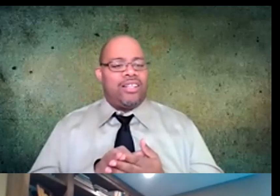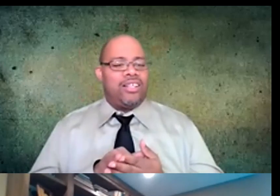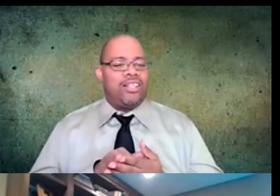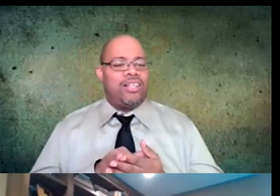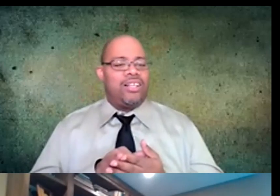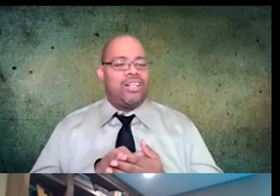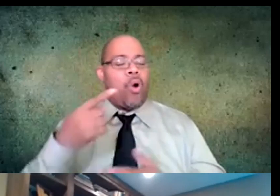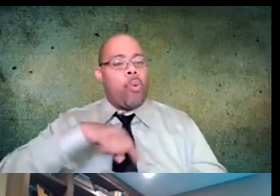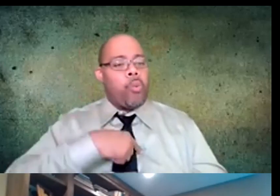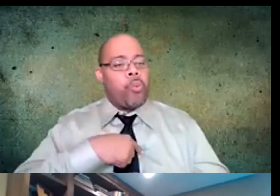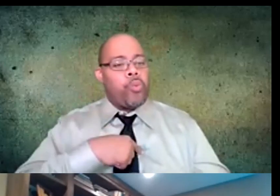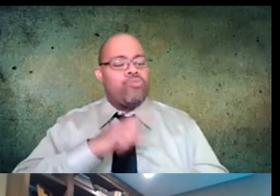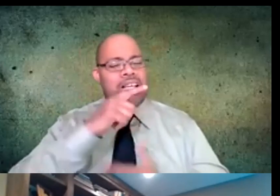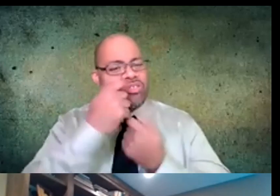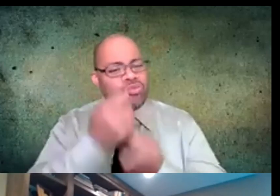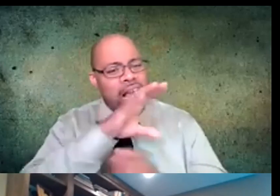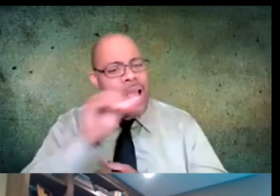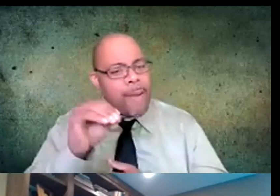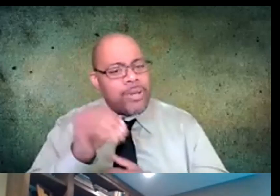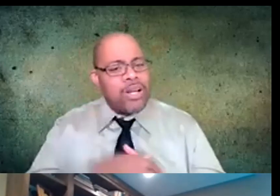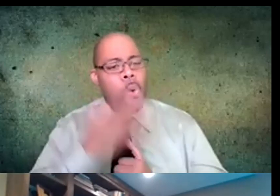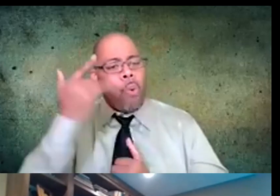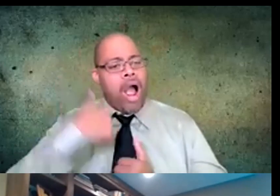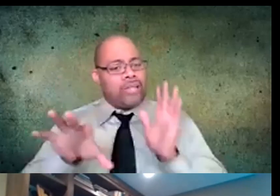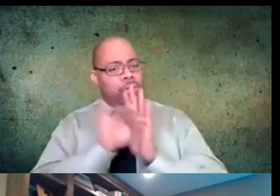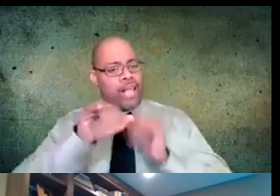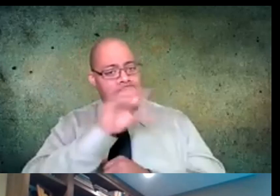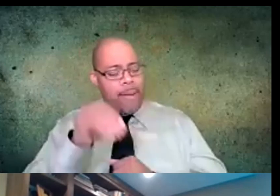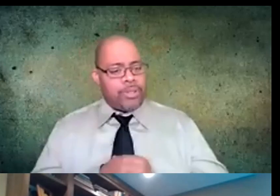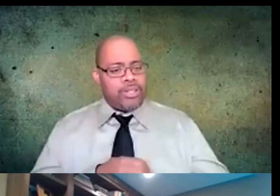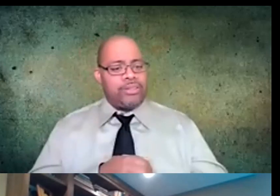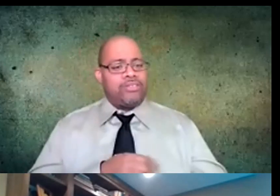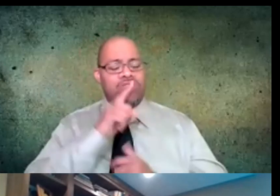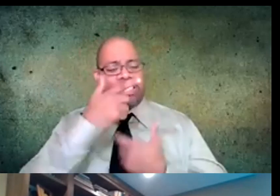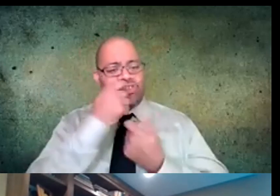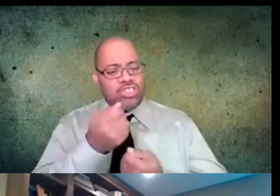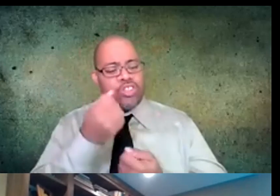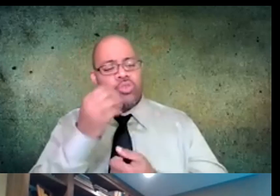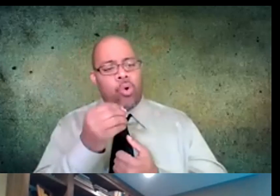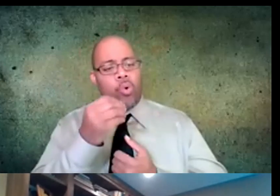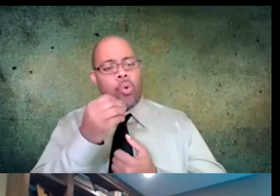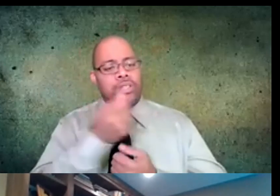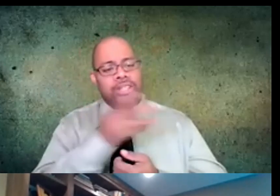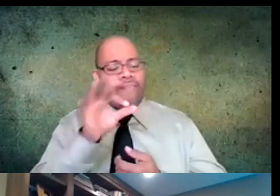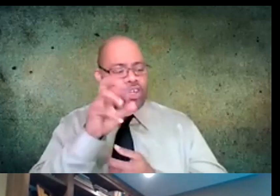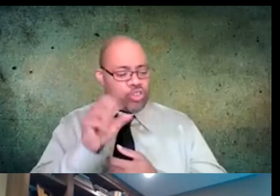we are such an interesting company. Why I chose this company, it's very interesting. So several